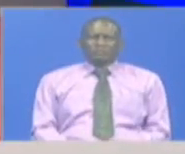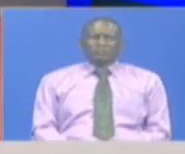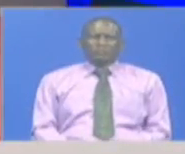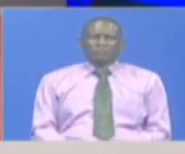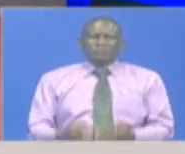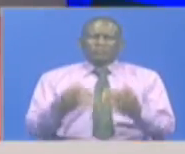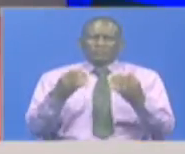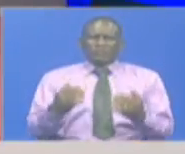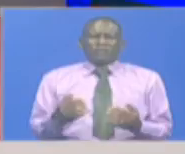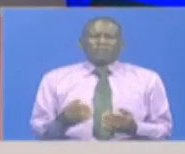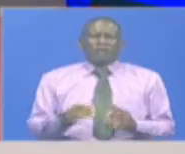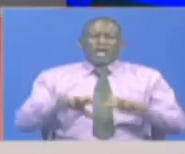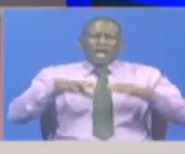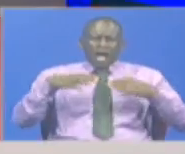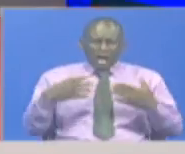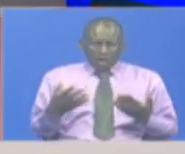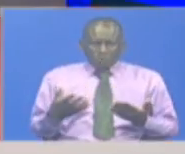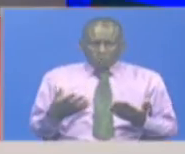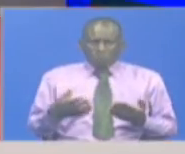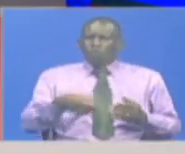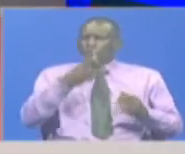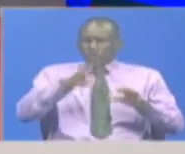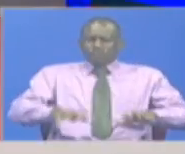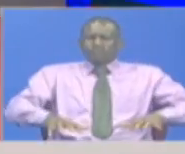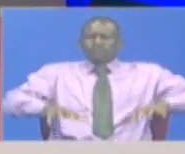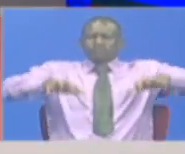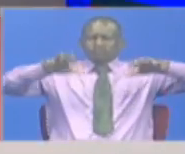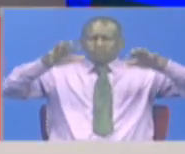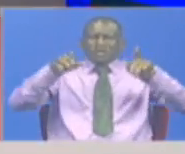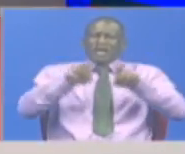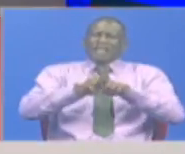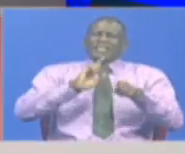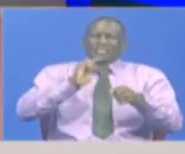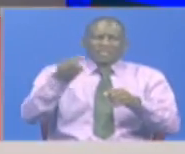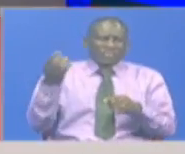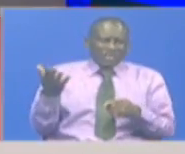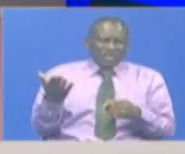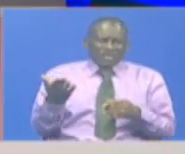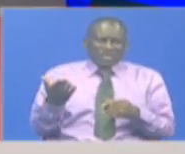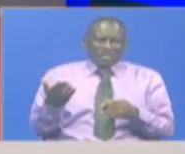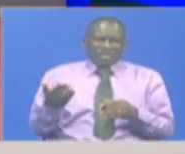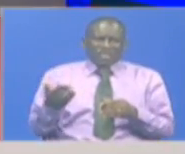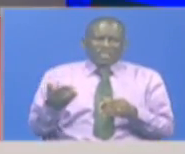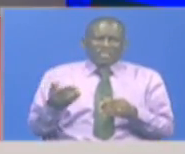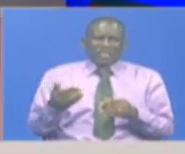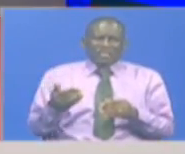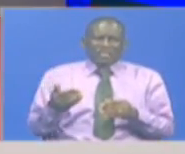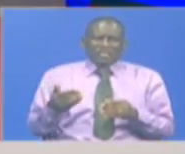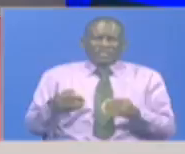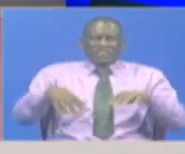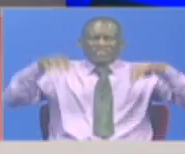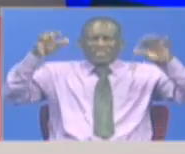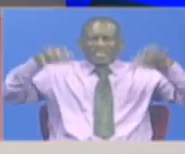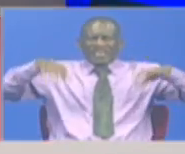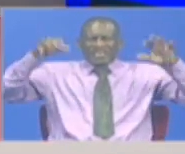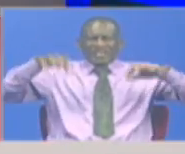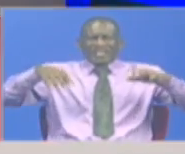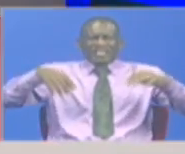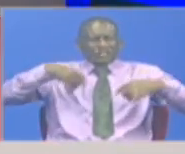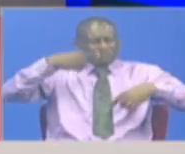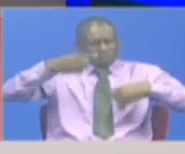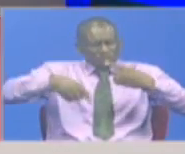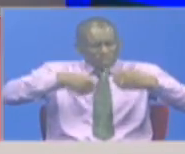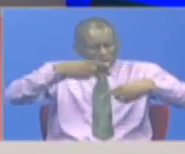Hell and high water. And as it says down there on the tag, the rains are set to